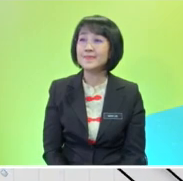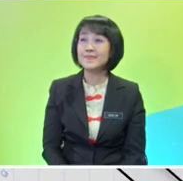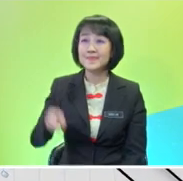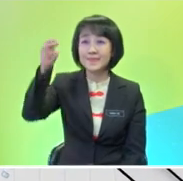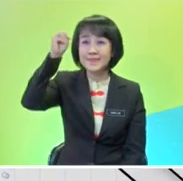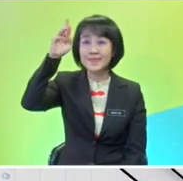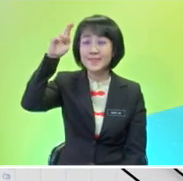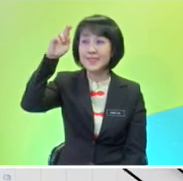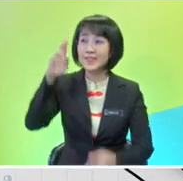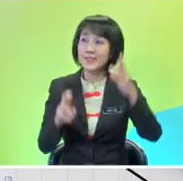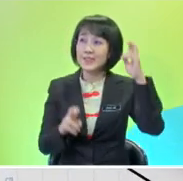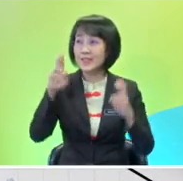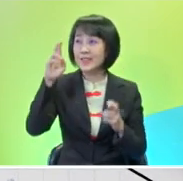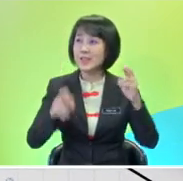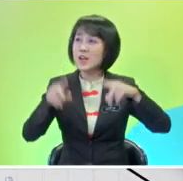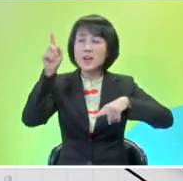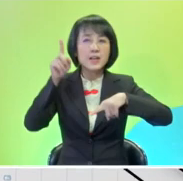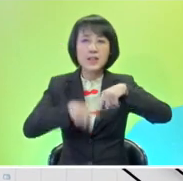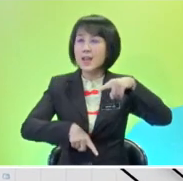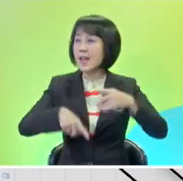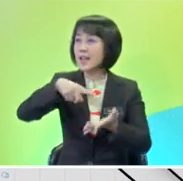Mr. Bot can't hop.